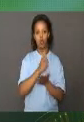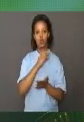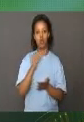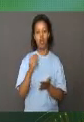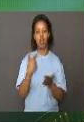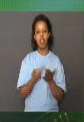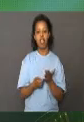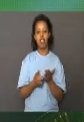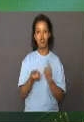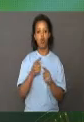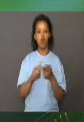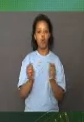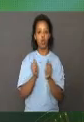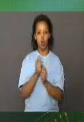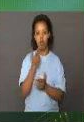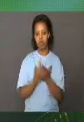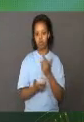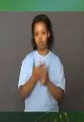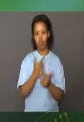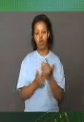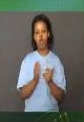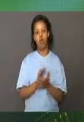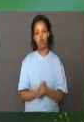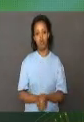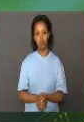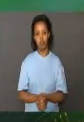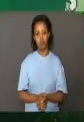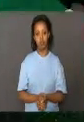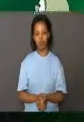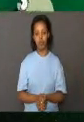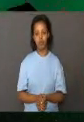discuss and compare these terms with a partner.